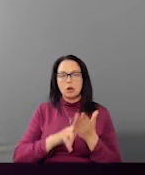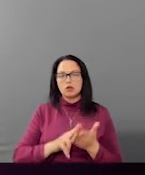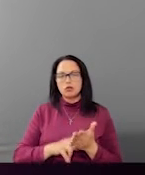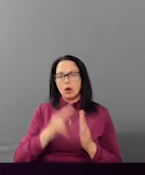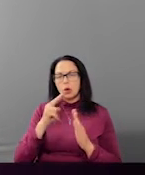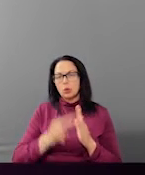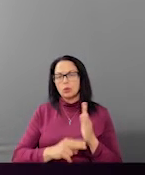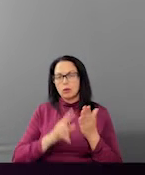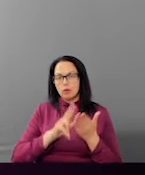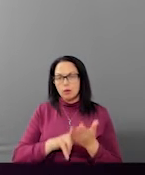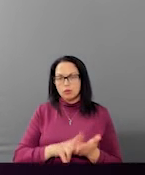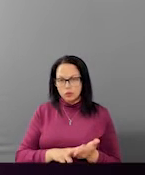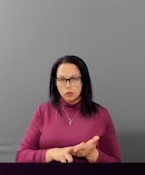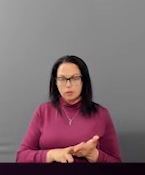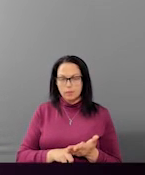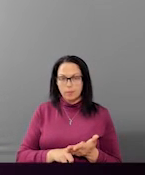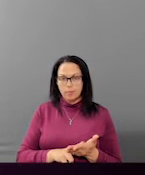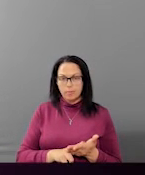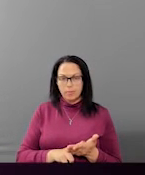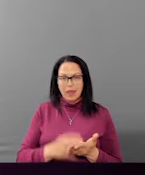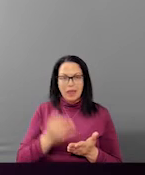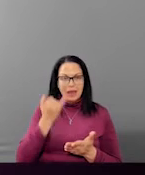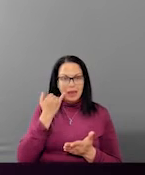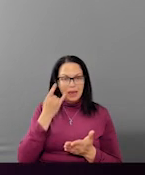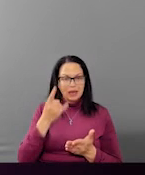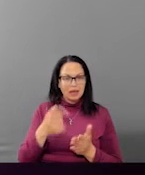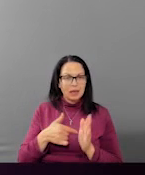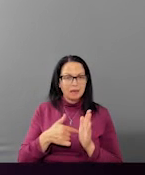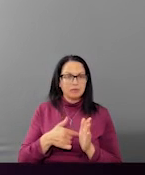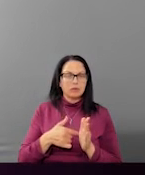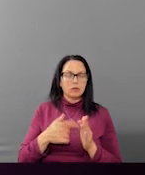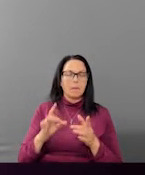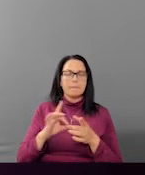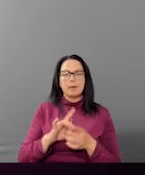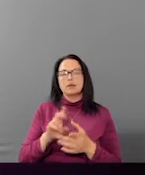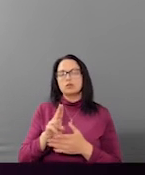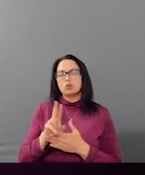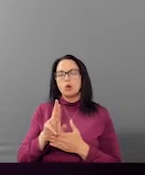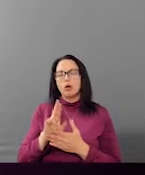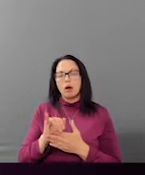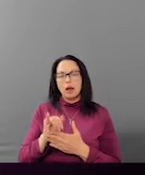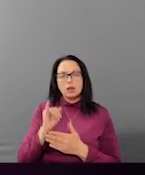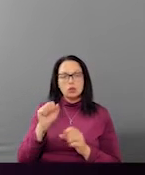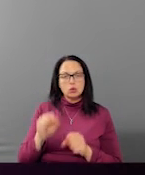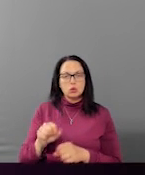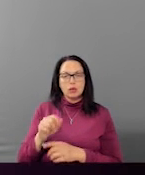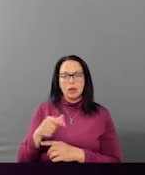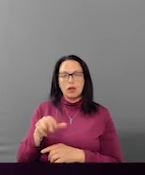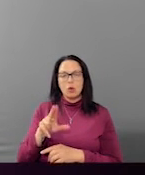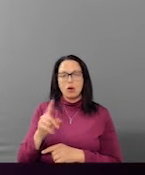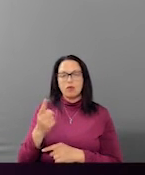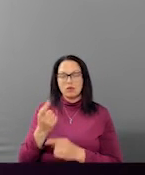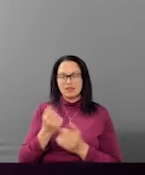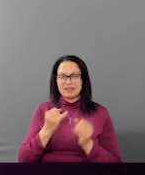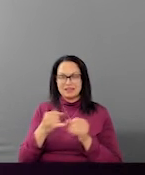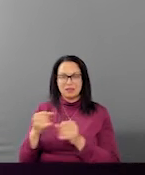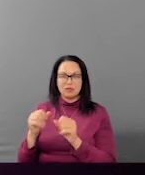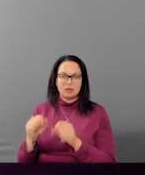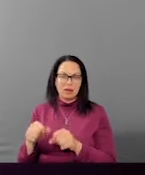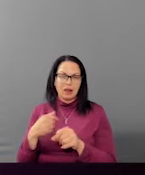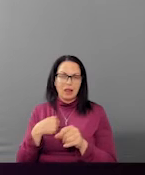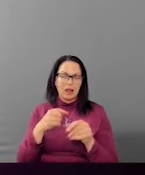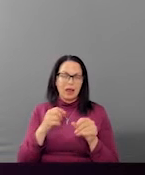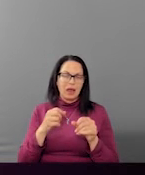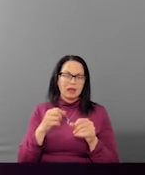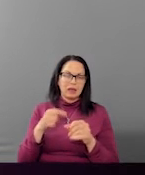contract. And if you go to this base URI, so this is what I meant when I said you can query for things one at a time. So actually here I can query for all these